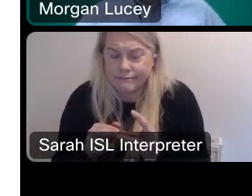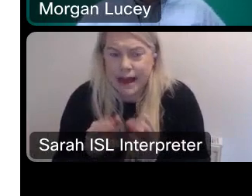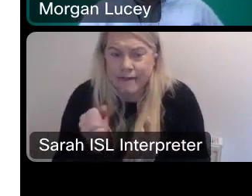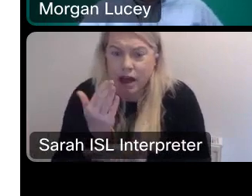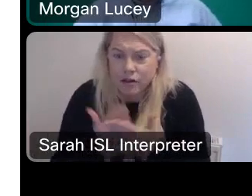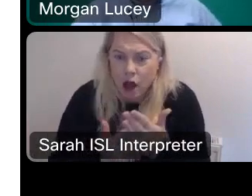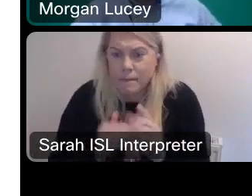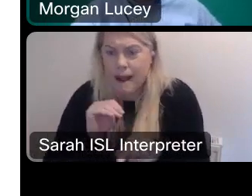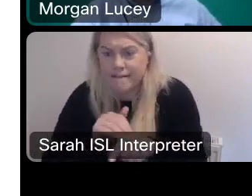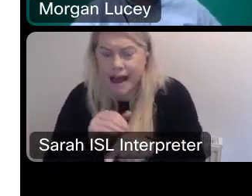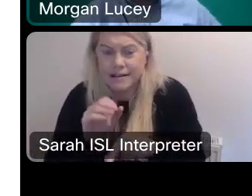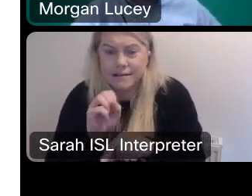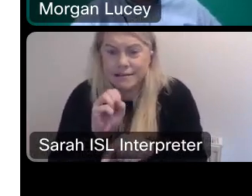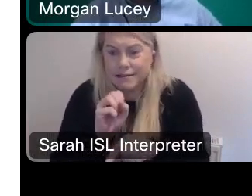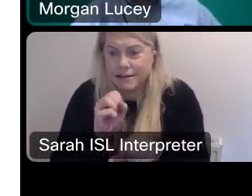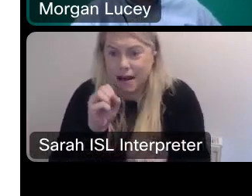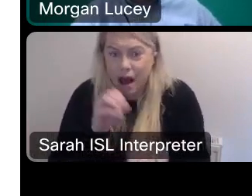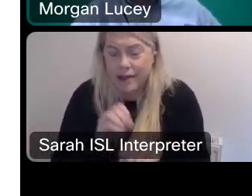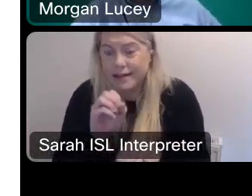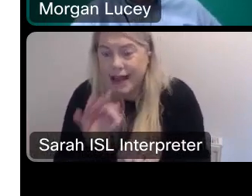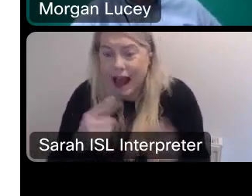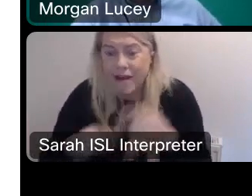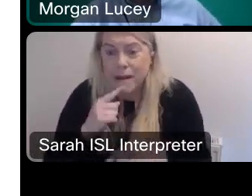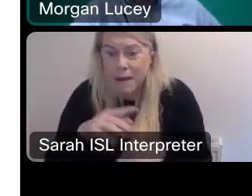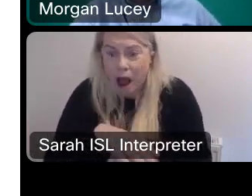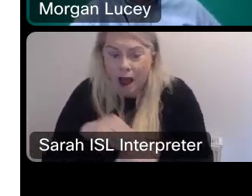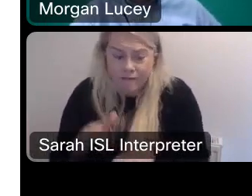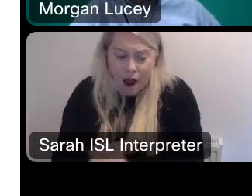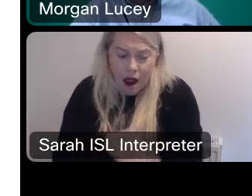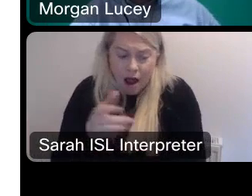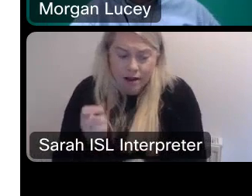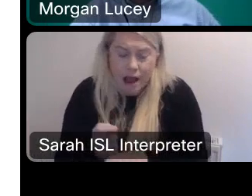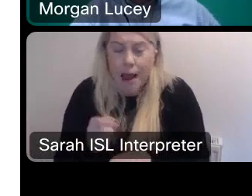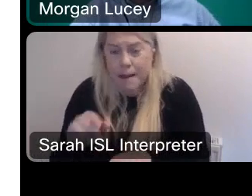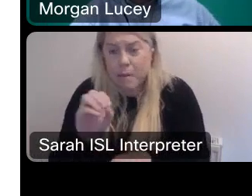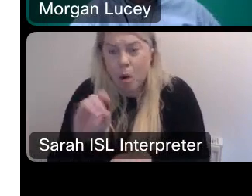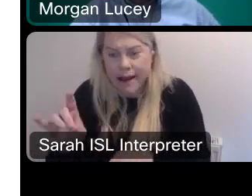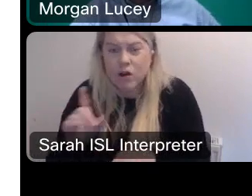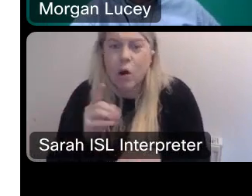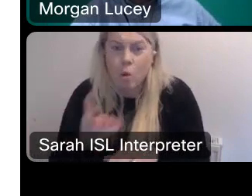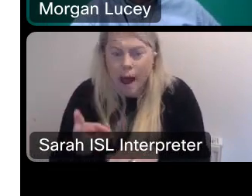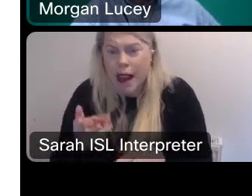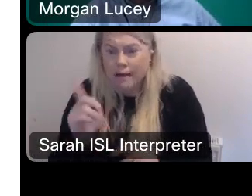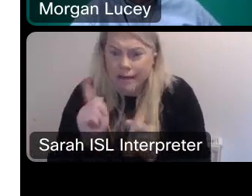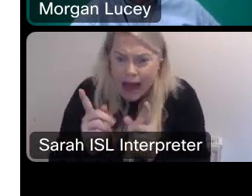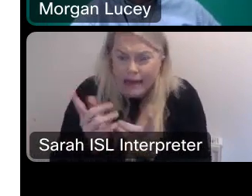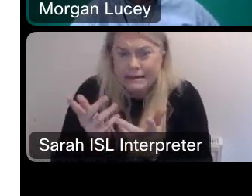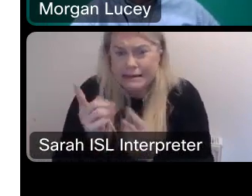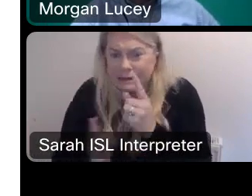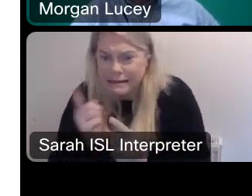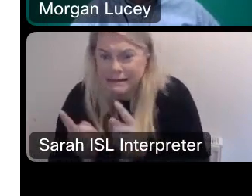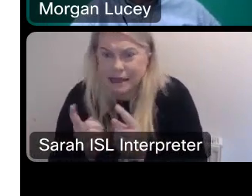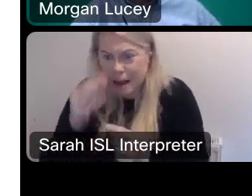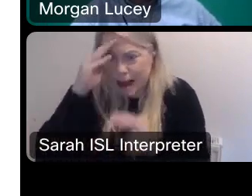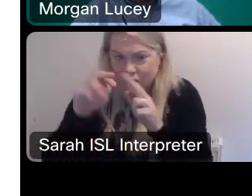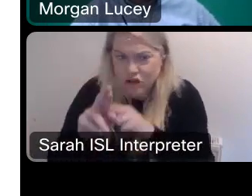where there has been a long period of absence, Oc Health will advise the employee and the manager about fitness for work and any rehab requirements. And